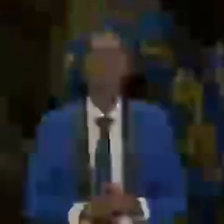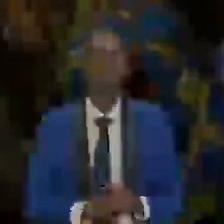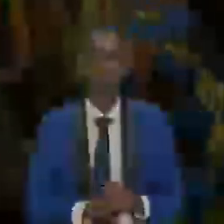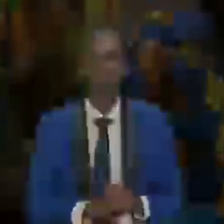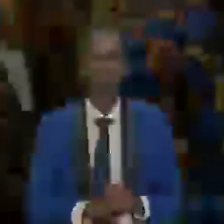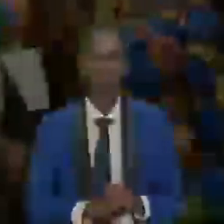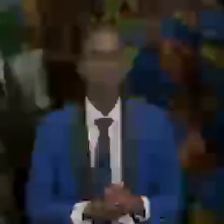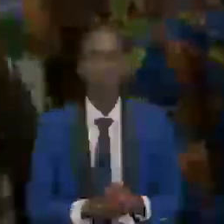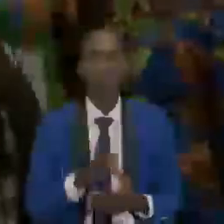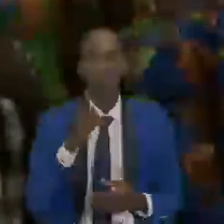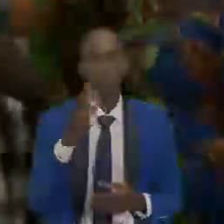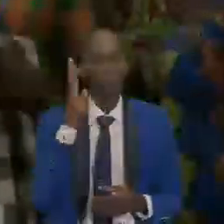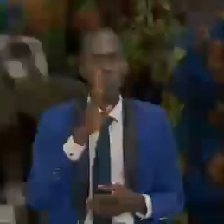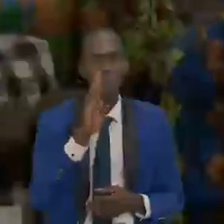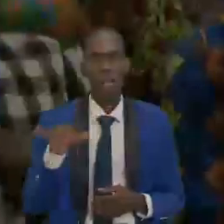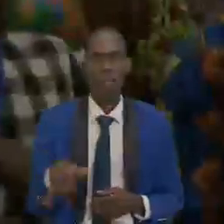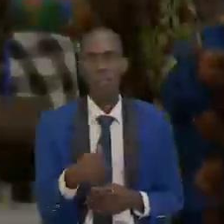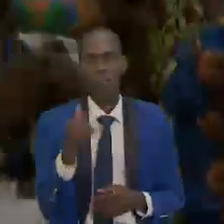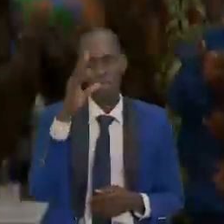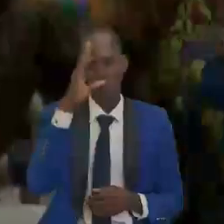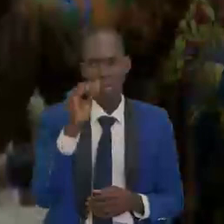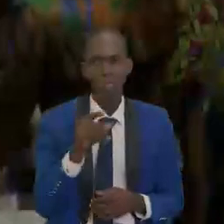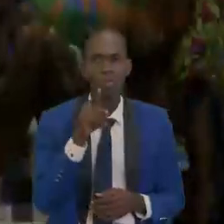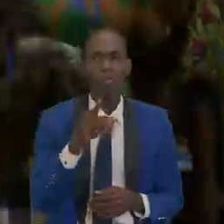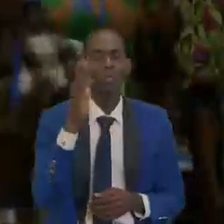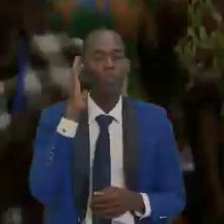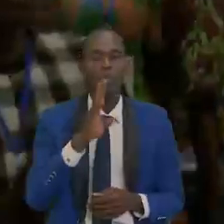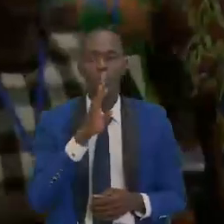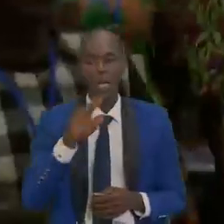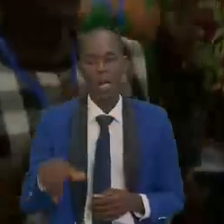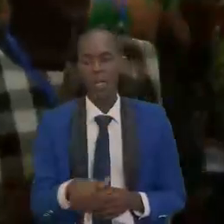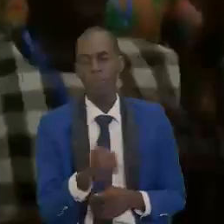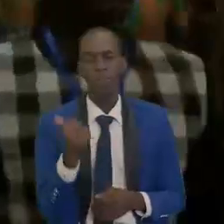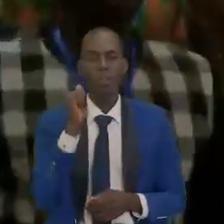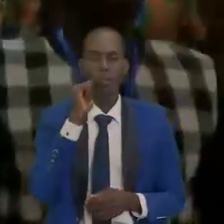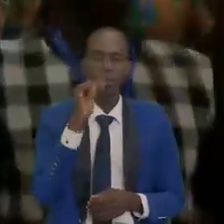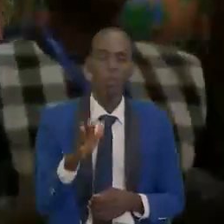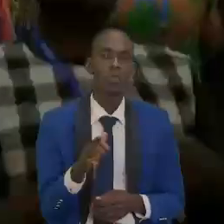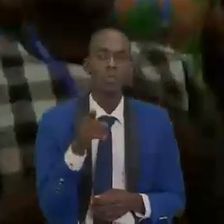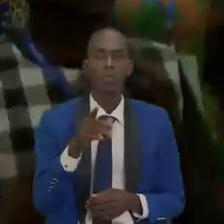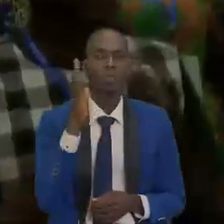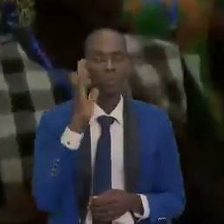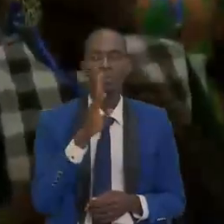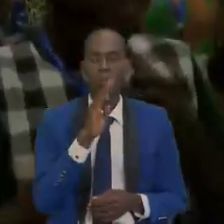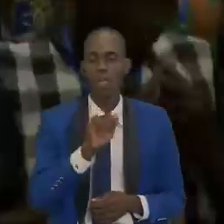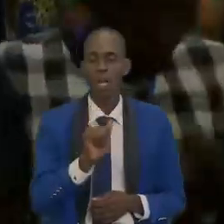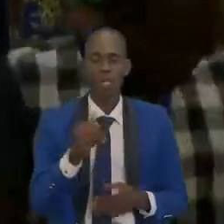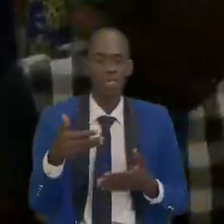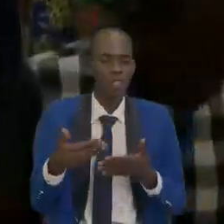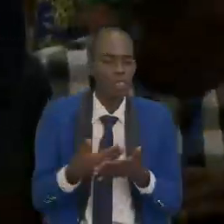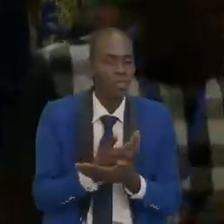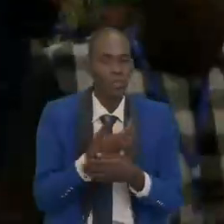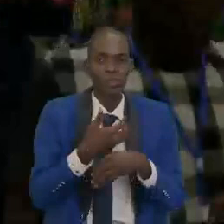you'll be another man you'll be another woman you'll be a new creation